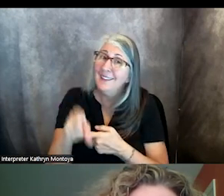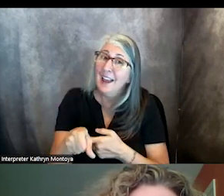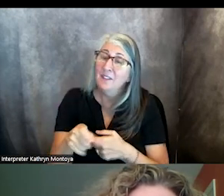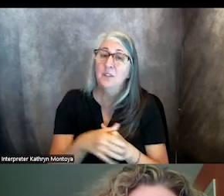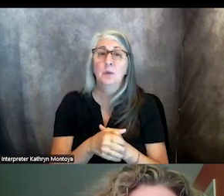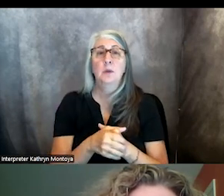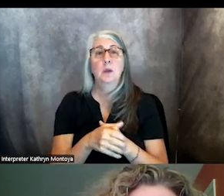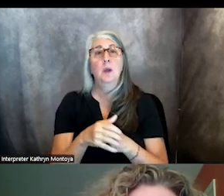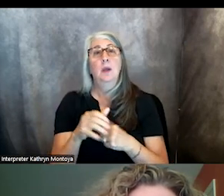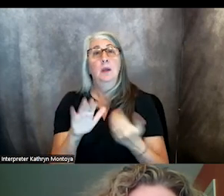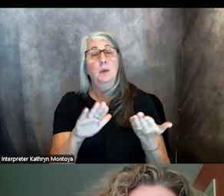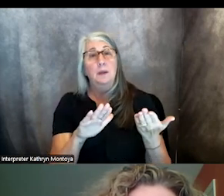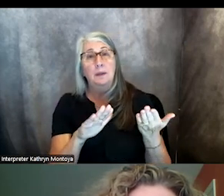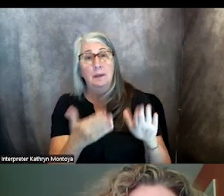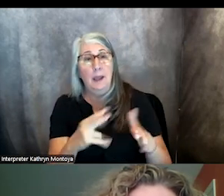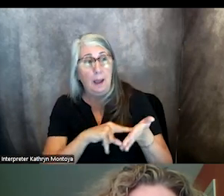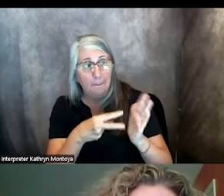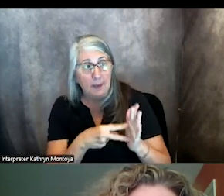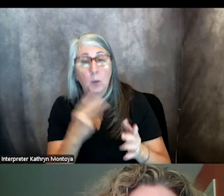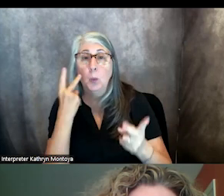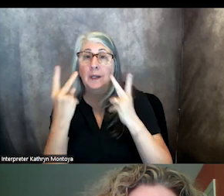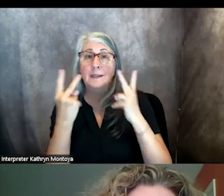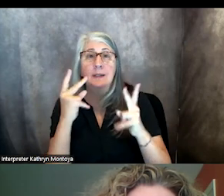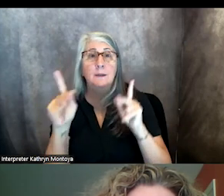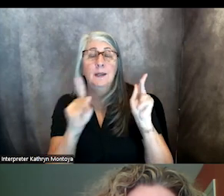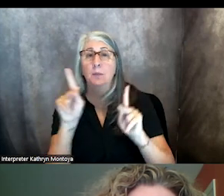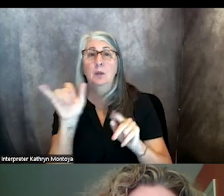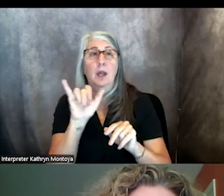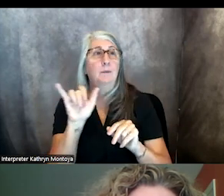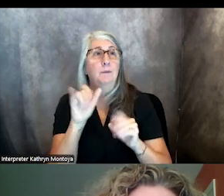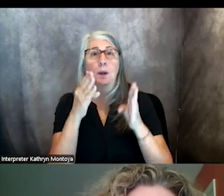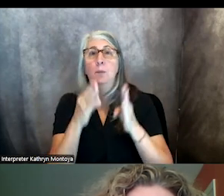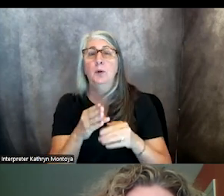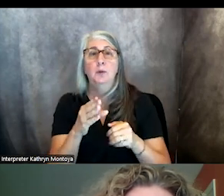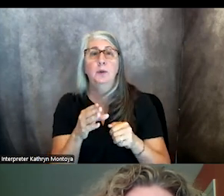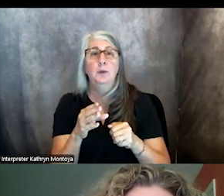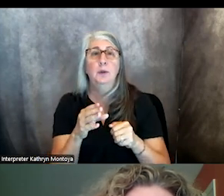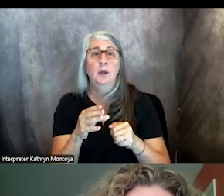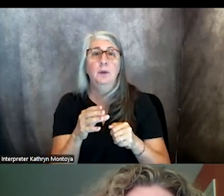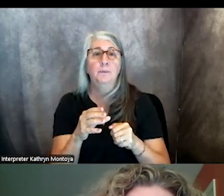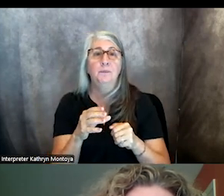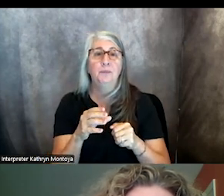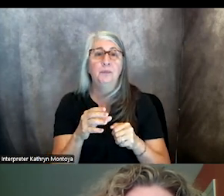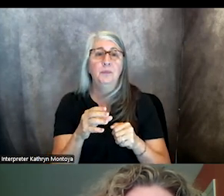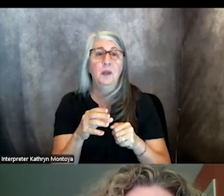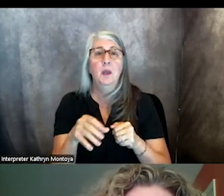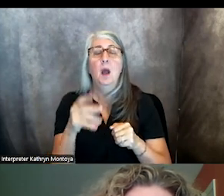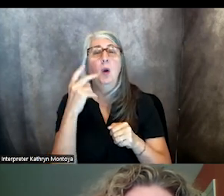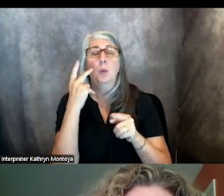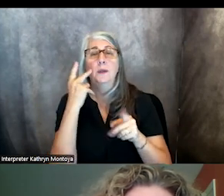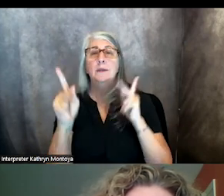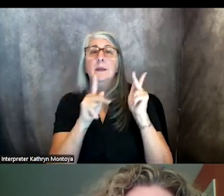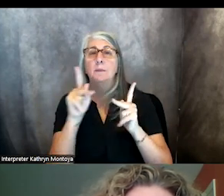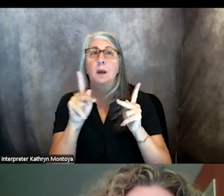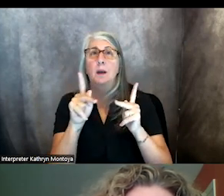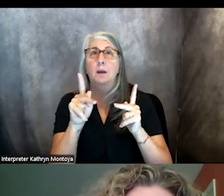When I say deadly, I mean we see things like a 24 fold increase in mortality in the first year after first